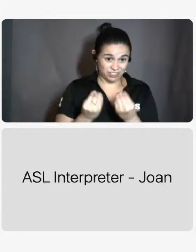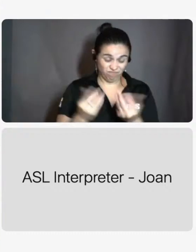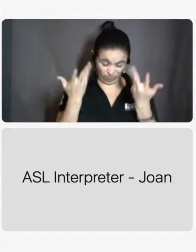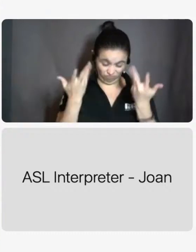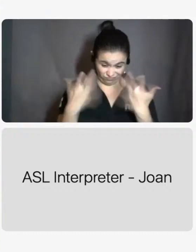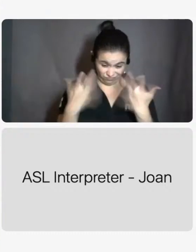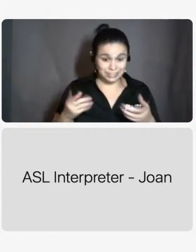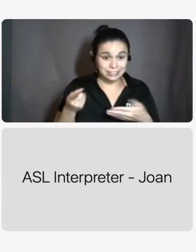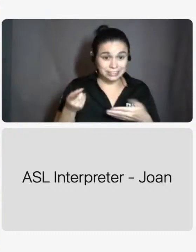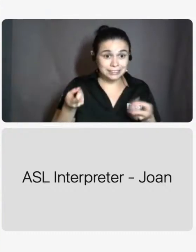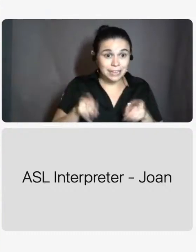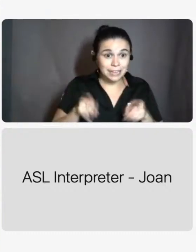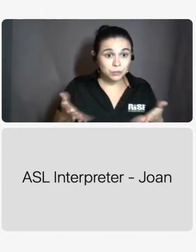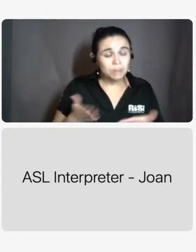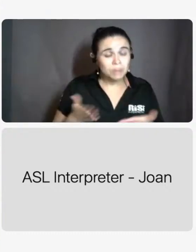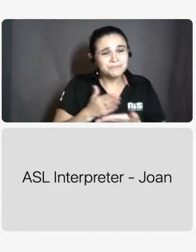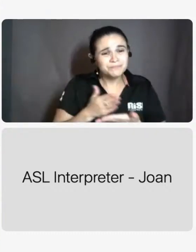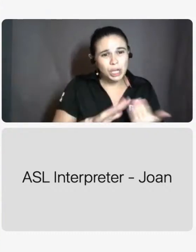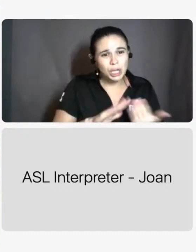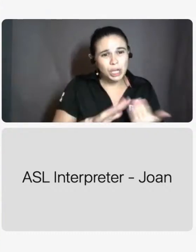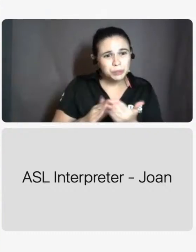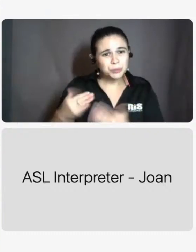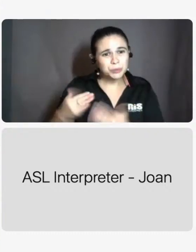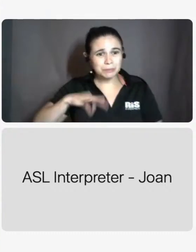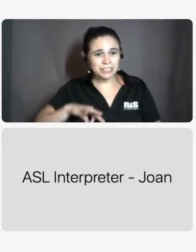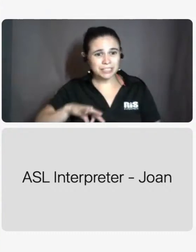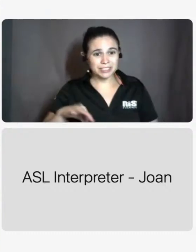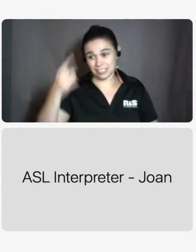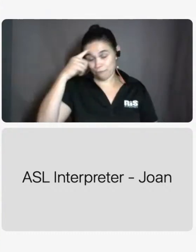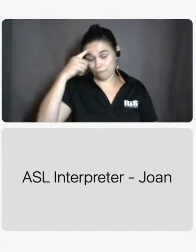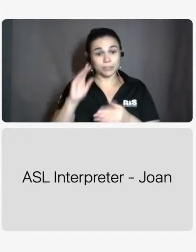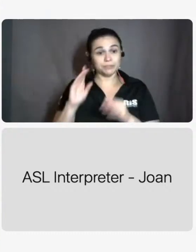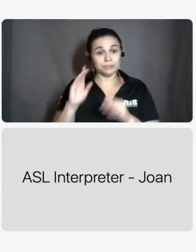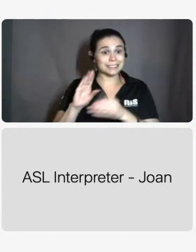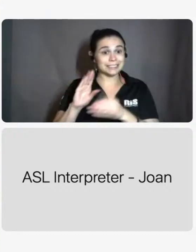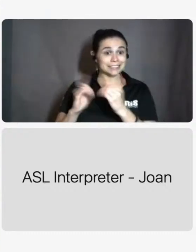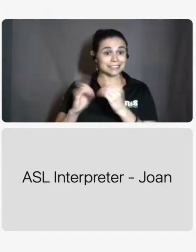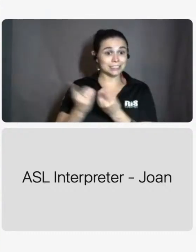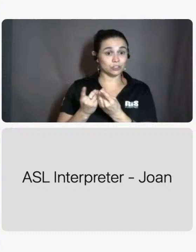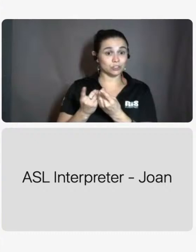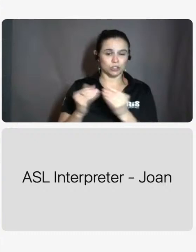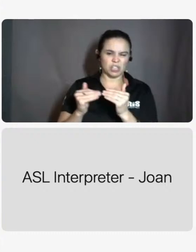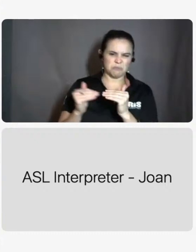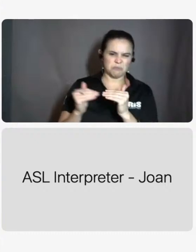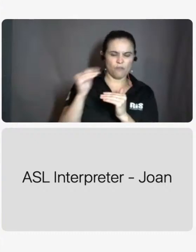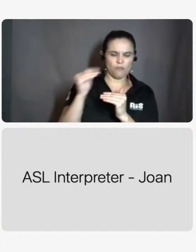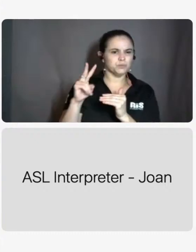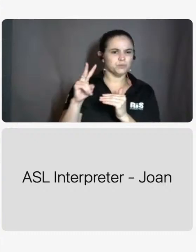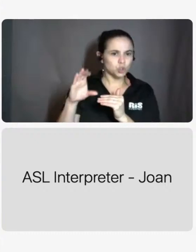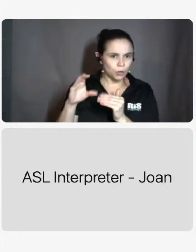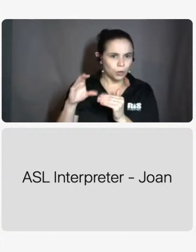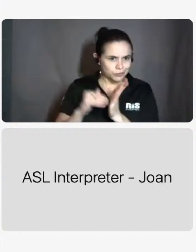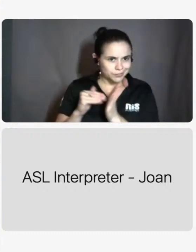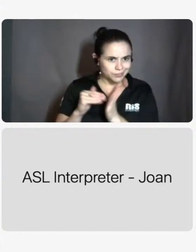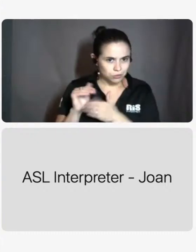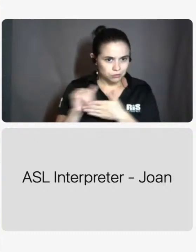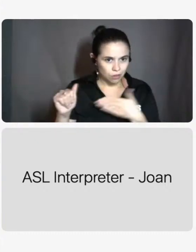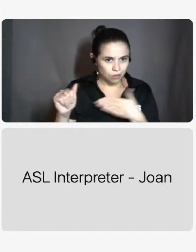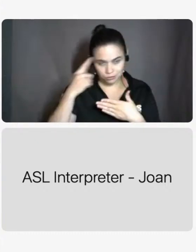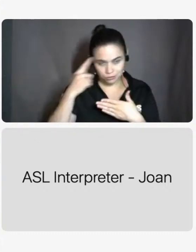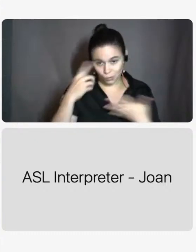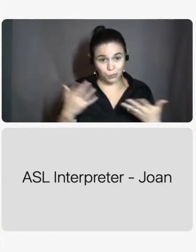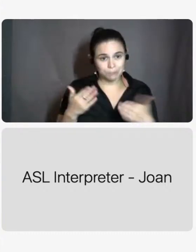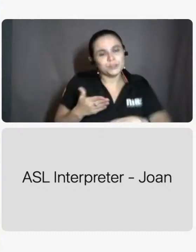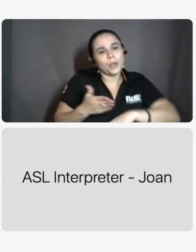the district, just over $200,000 for some improvements to a high school right next door to an enormous